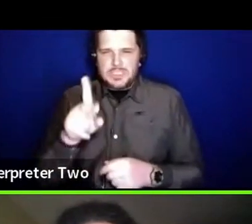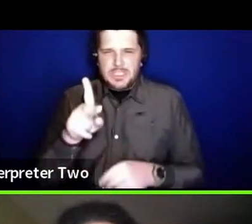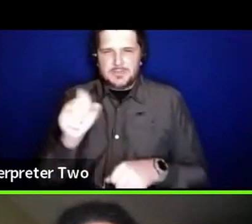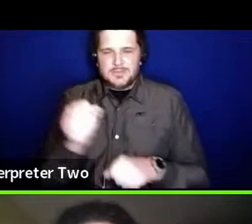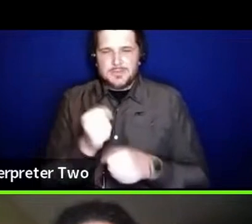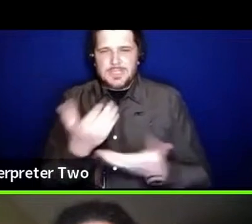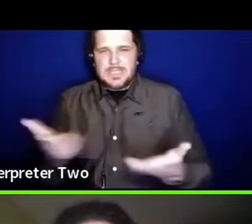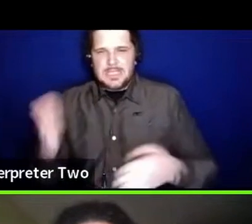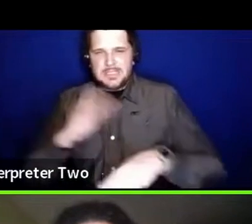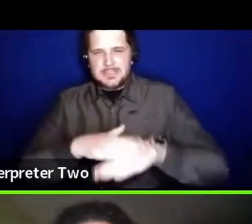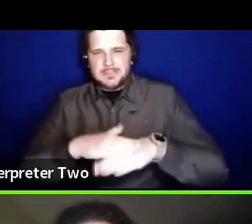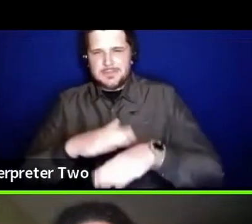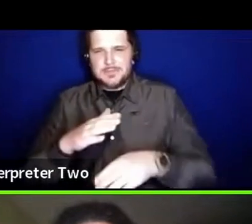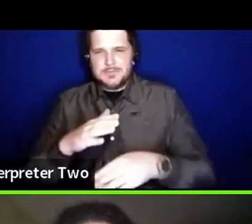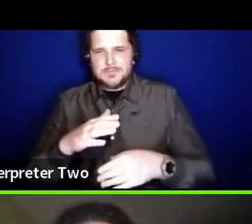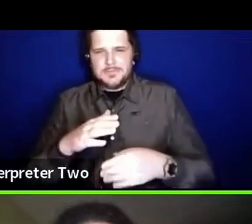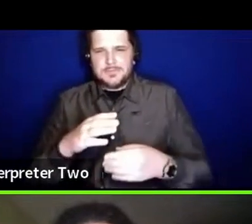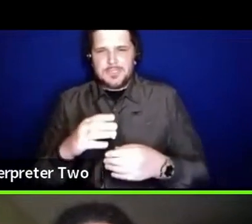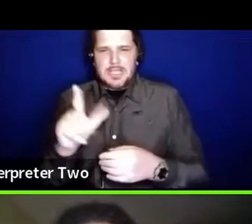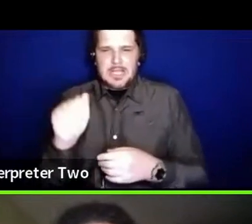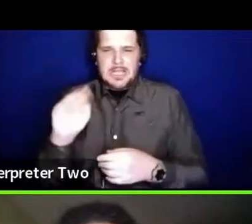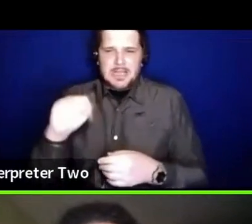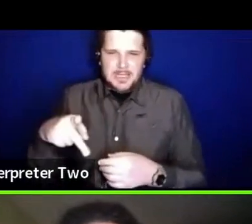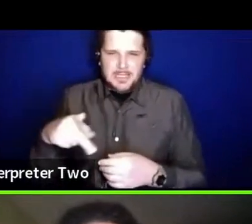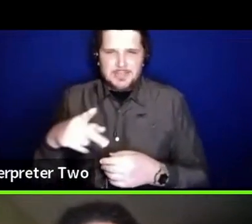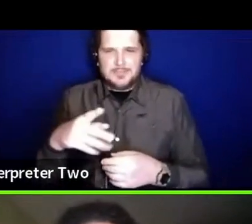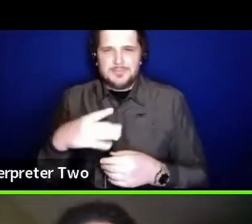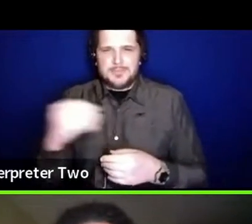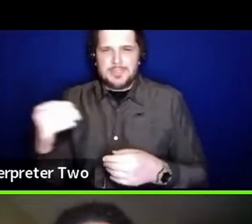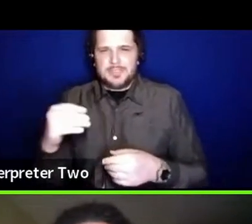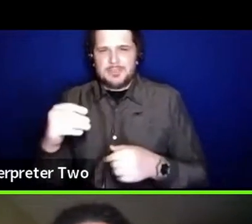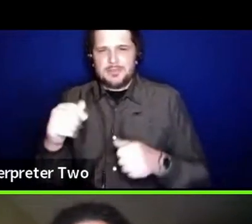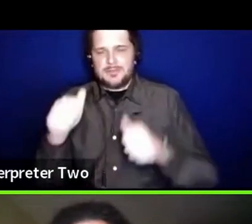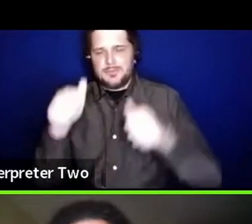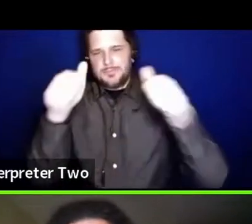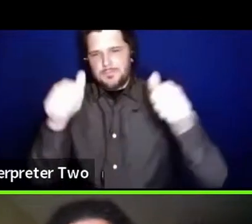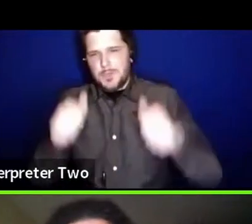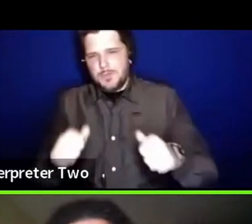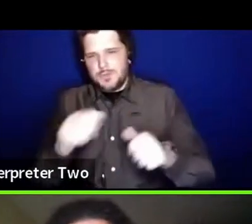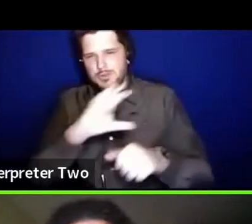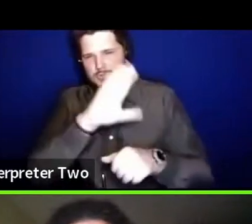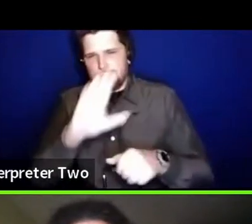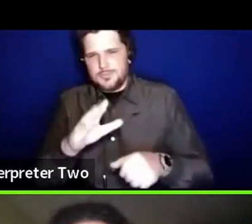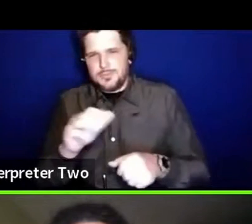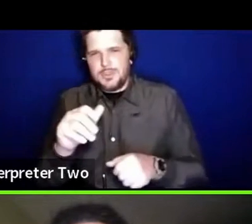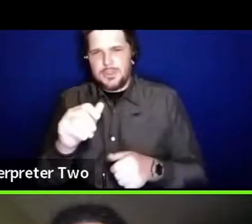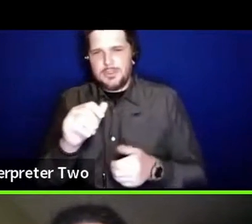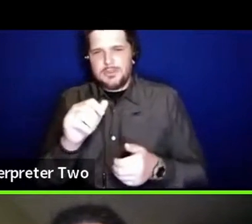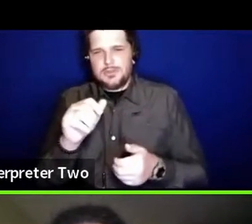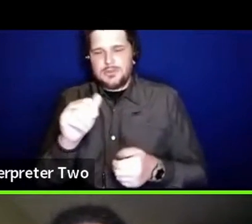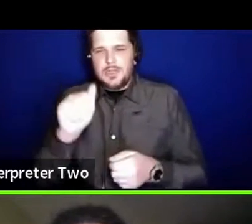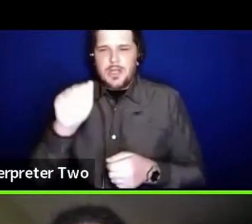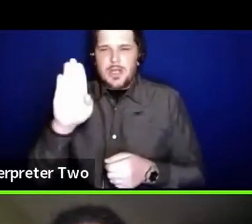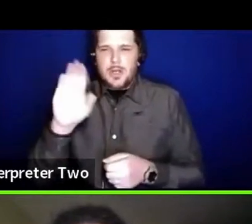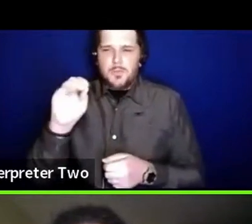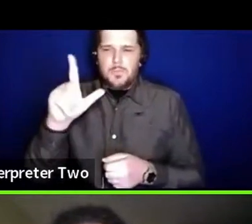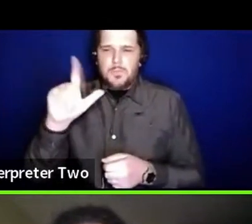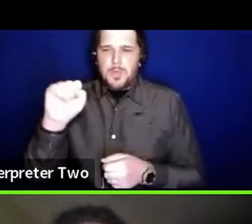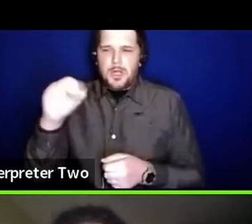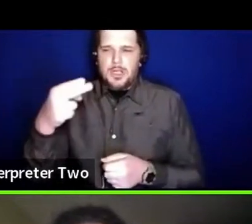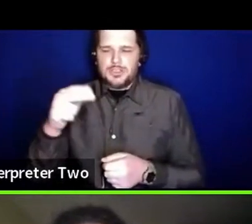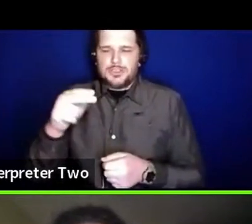it, and a banker's lamp, and like a poster that says "Abolish all cops."